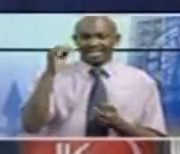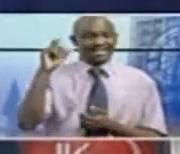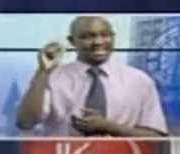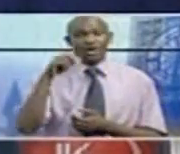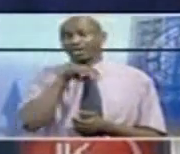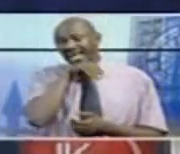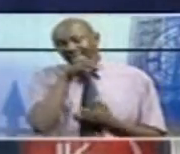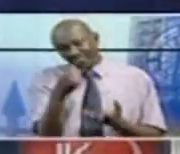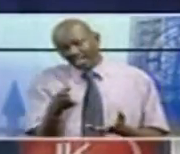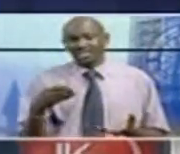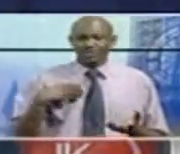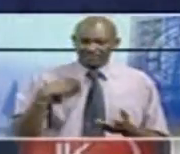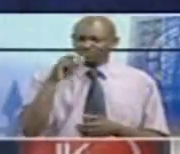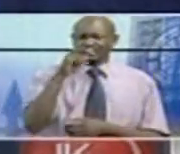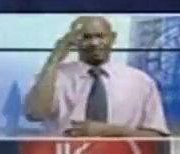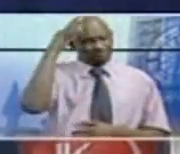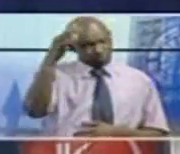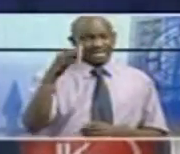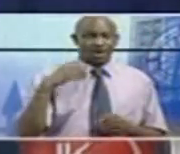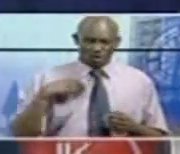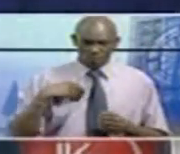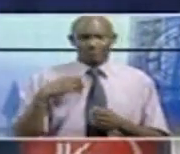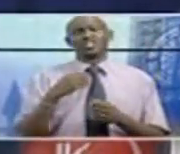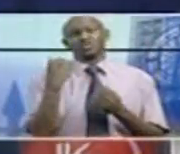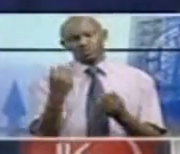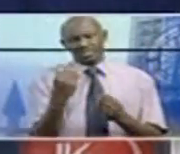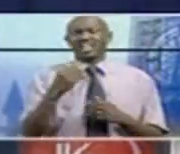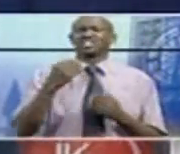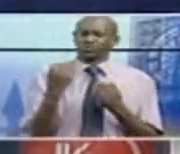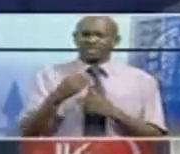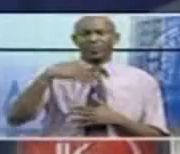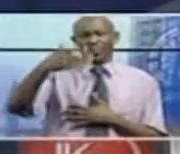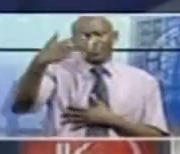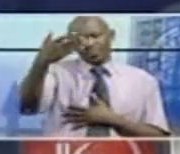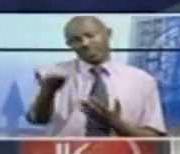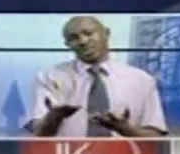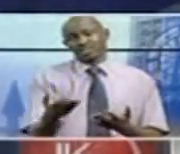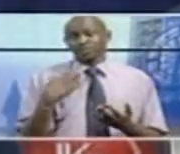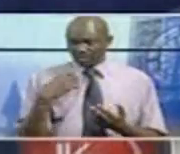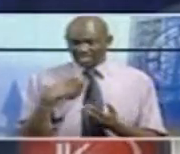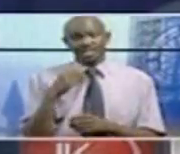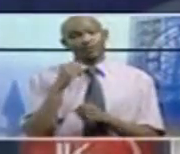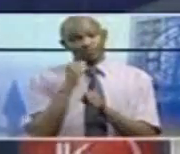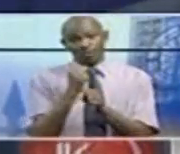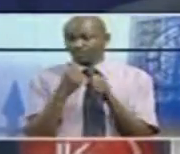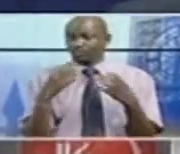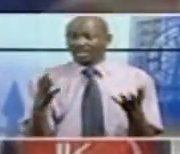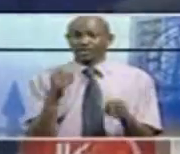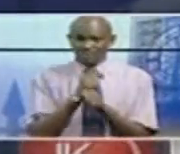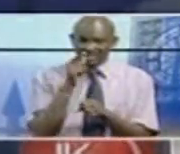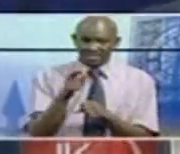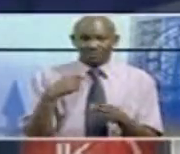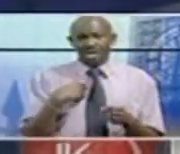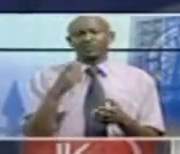We must look at the future of our great-great-grandchildren. And I think we have a duty. We are not even doing it for free. We are doing it